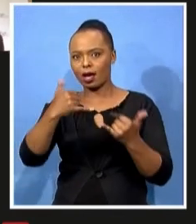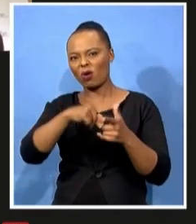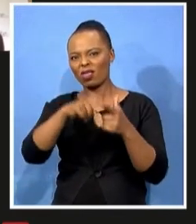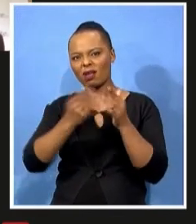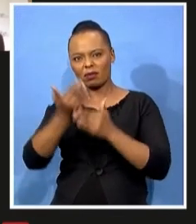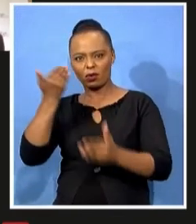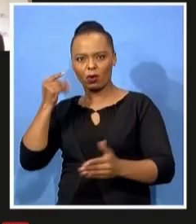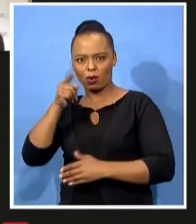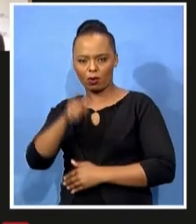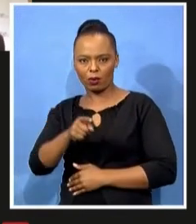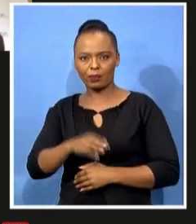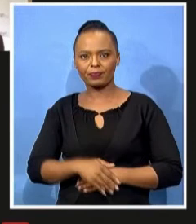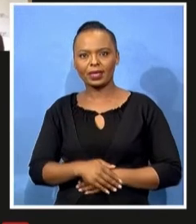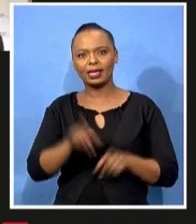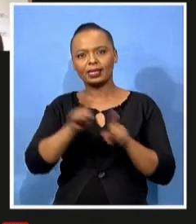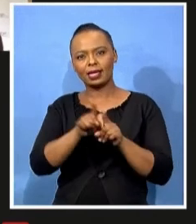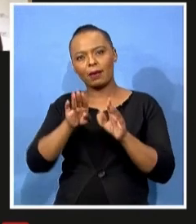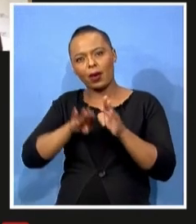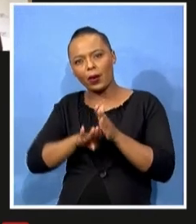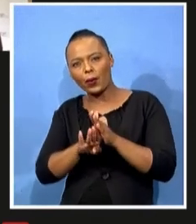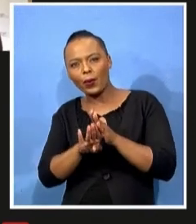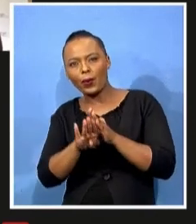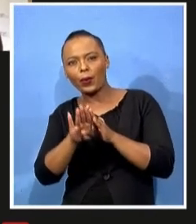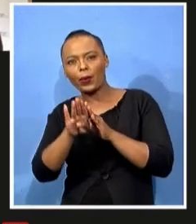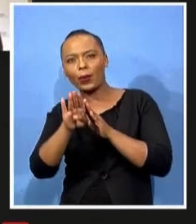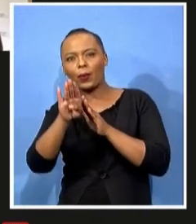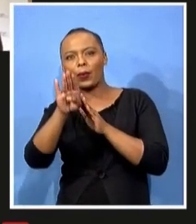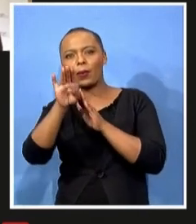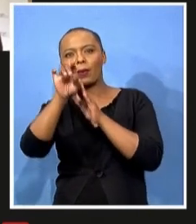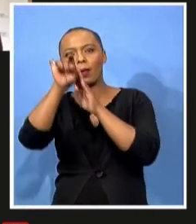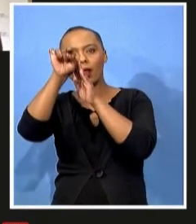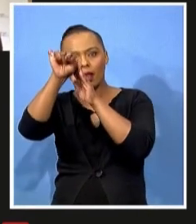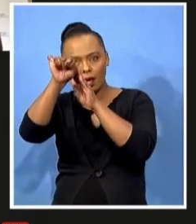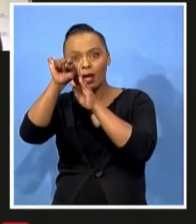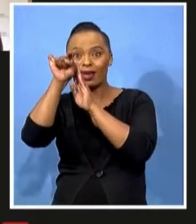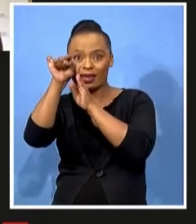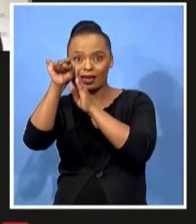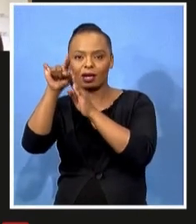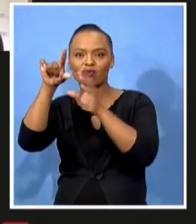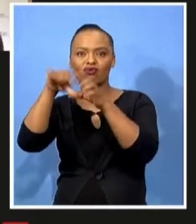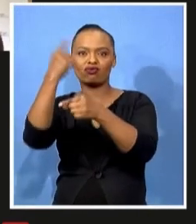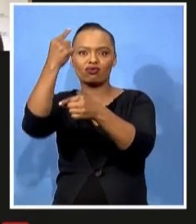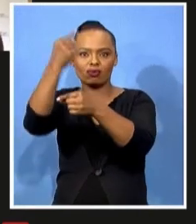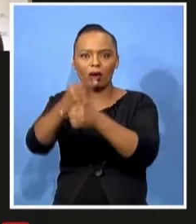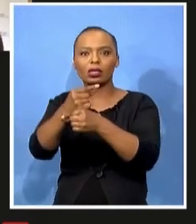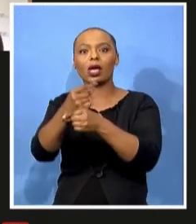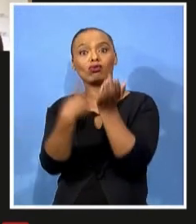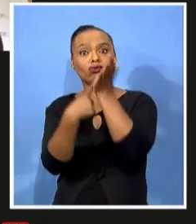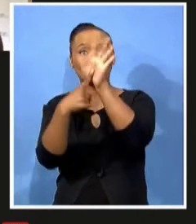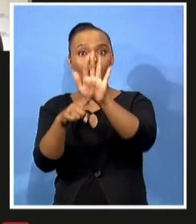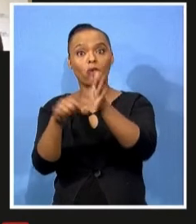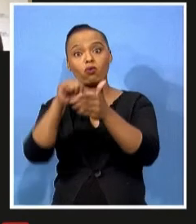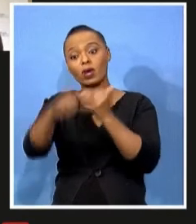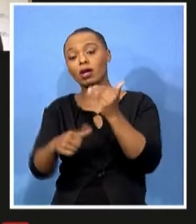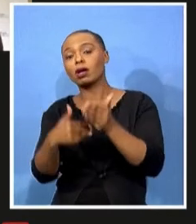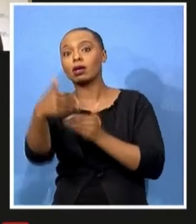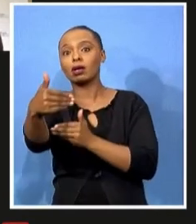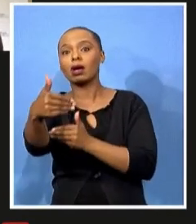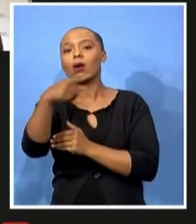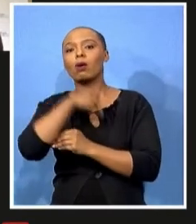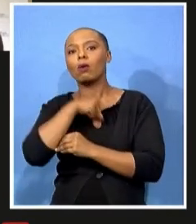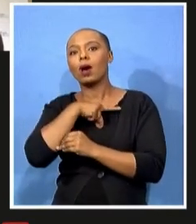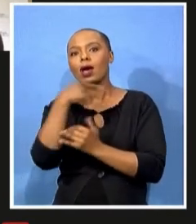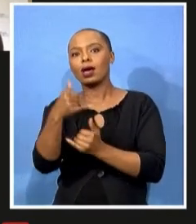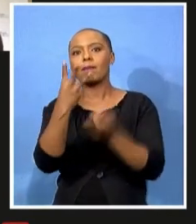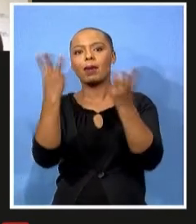is Gauteng, which is still going to show in the next few weeks when the people return to Gauteng after holidays. So we expect